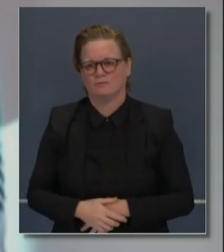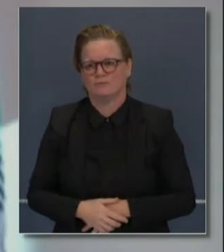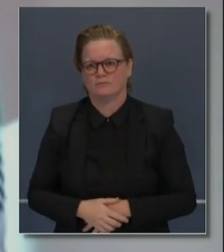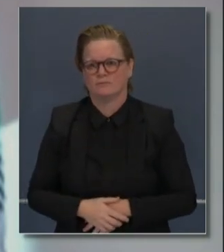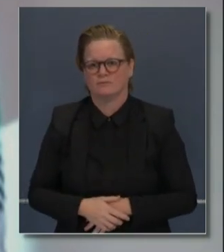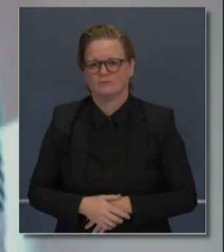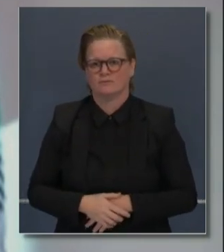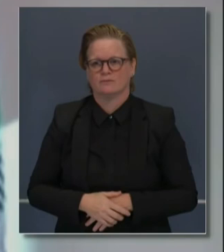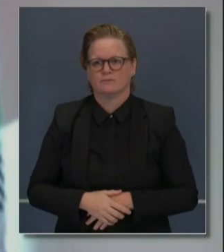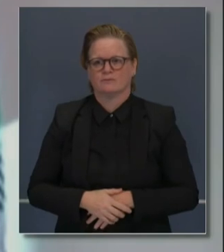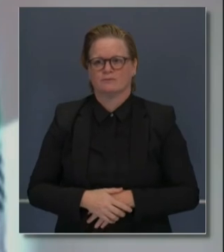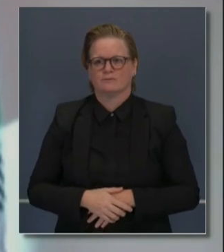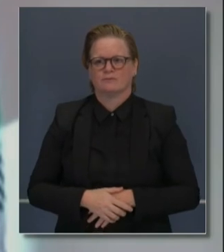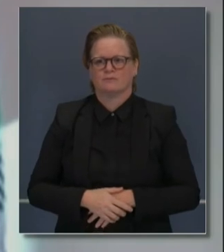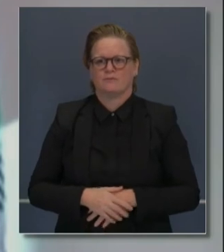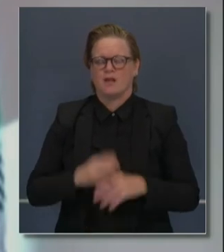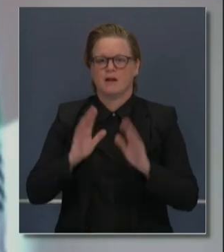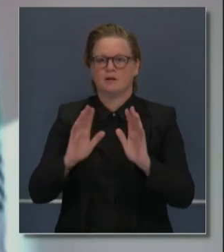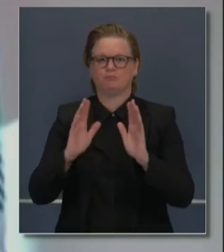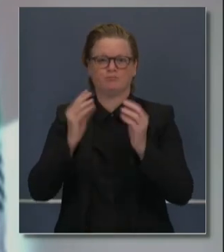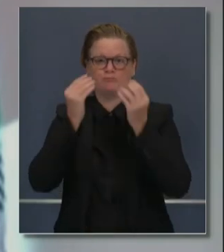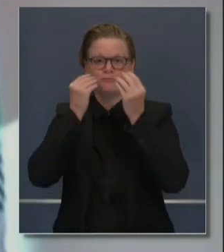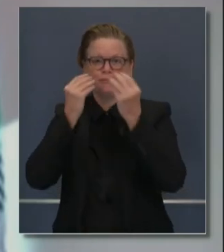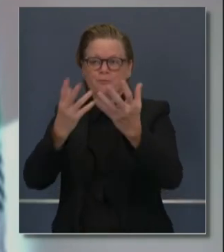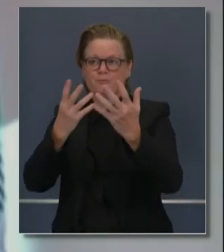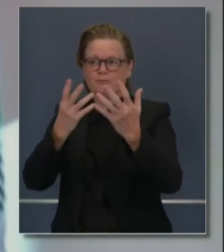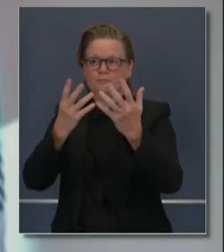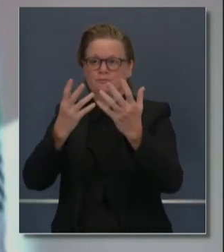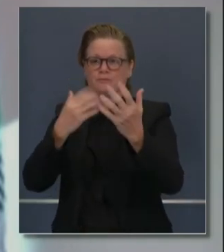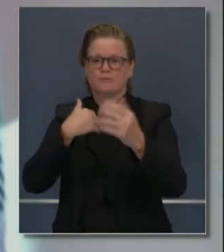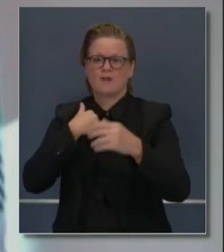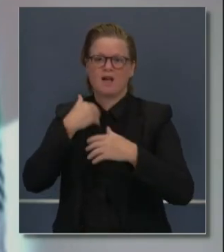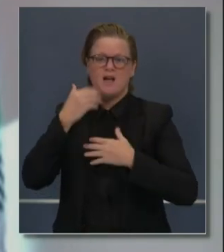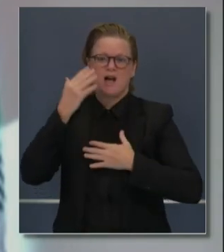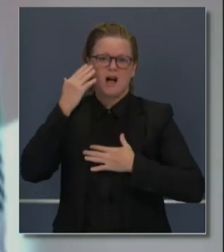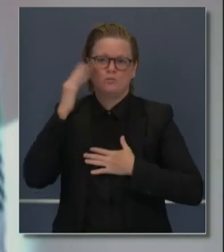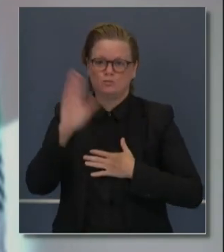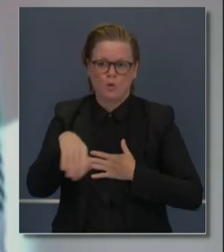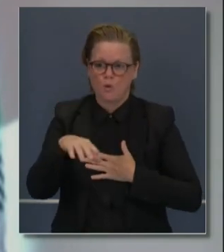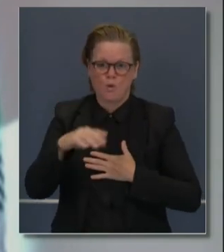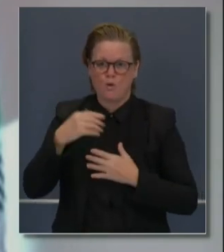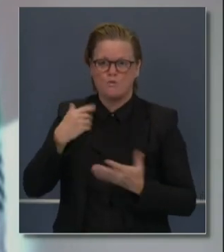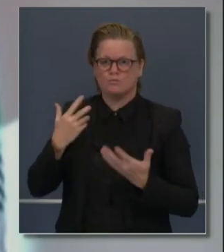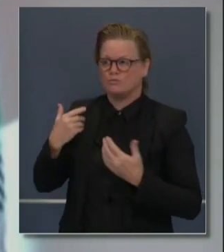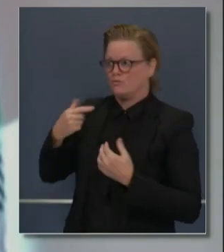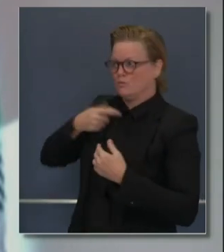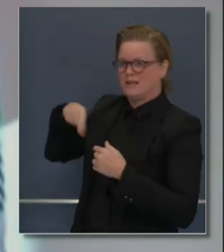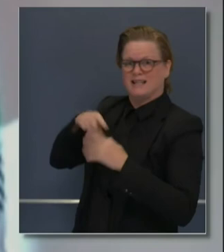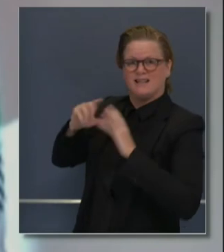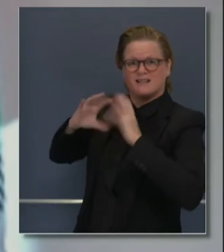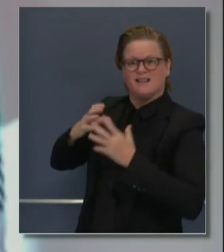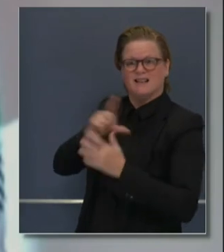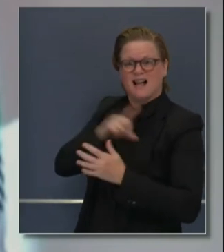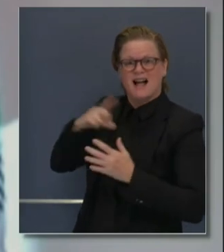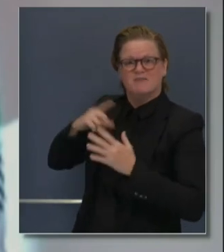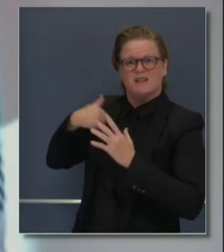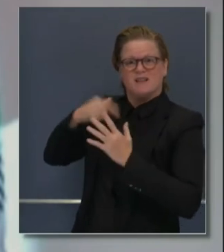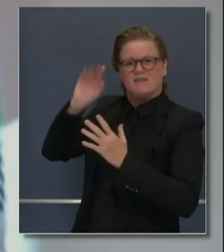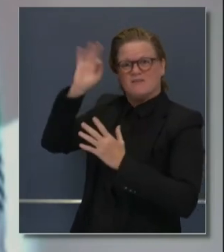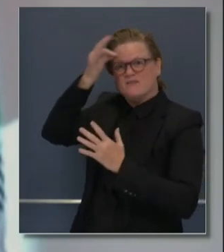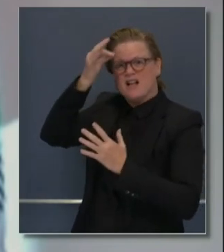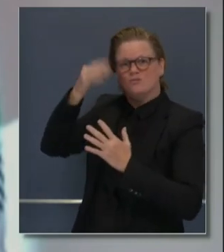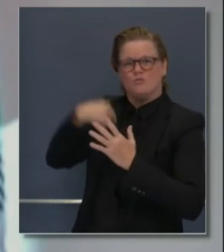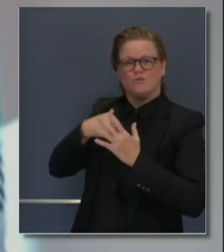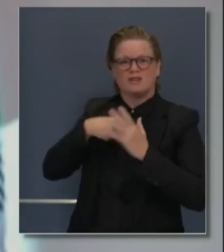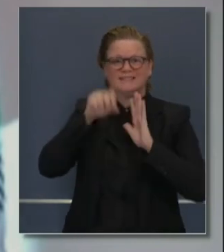together with quarantine. We are working hard, actually, with our federal partners to look at some of the quarantine guidance. And I know a